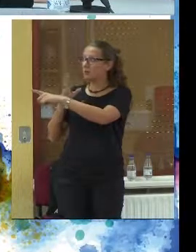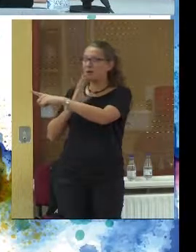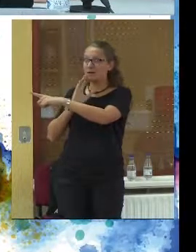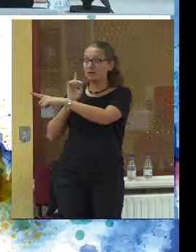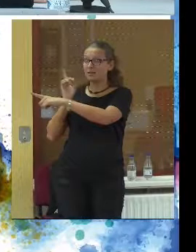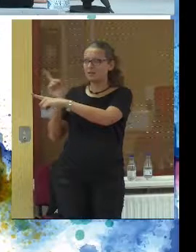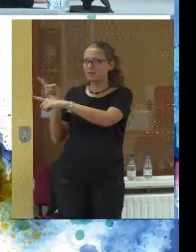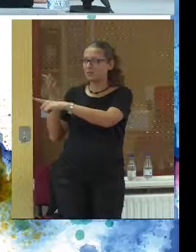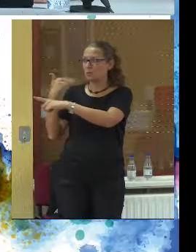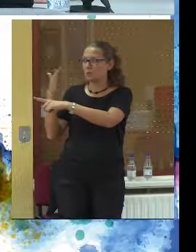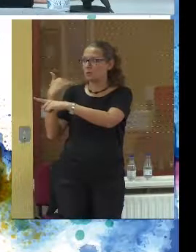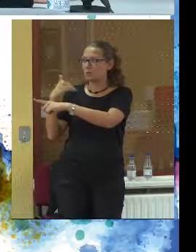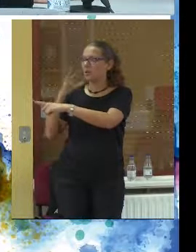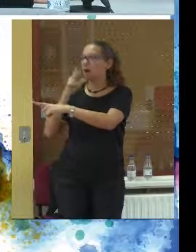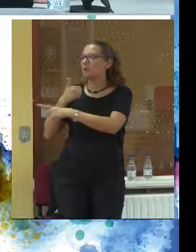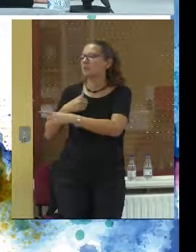been able to achieve